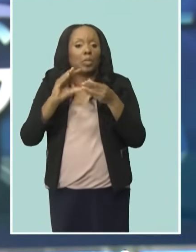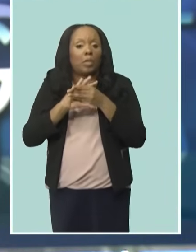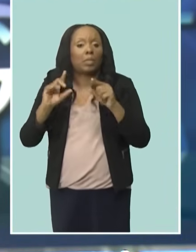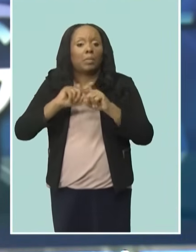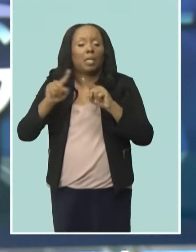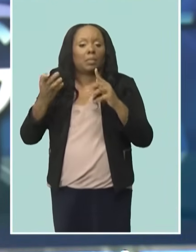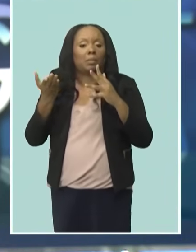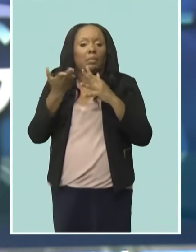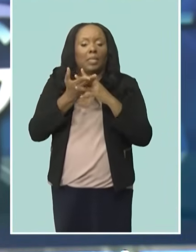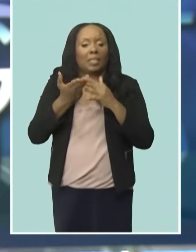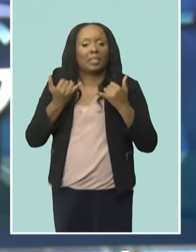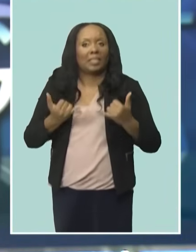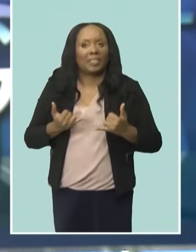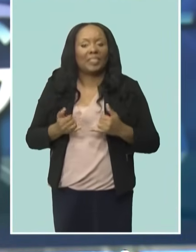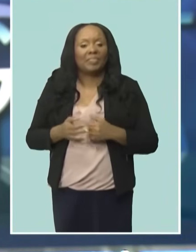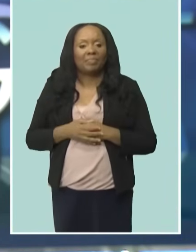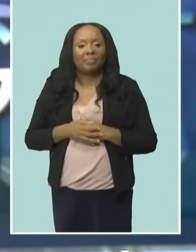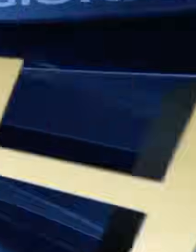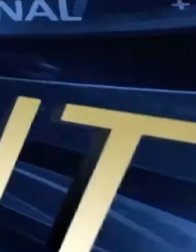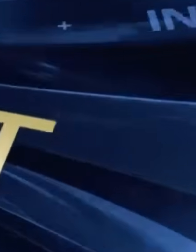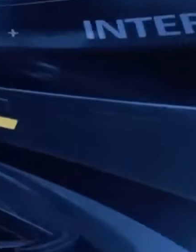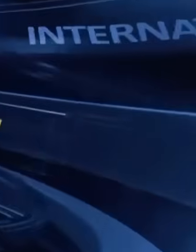the Christchurch community.